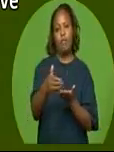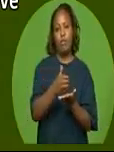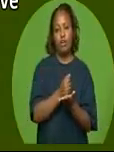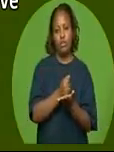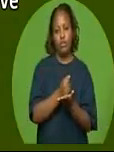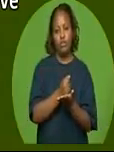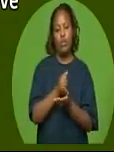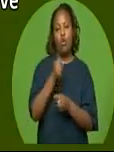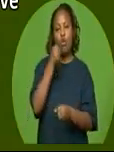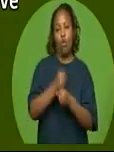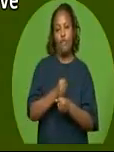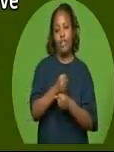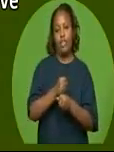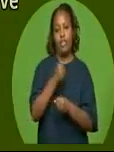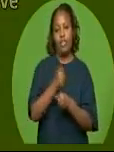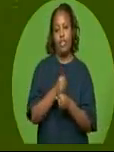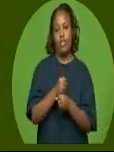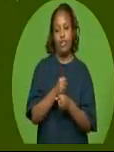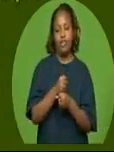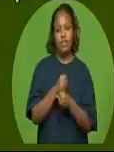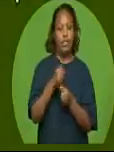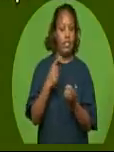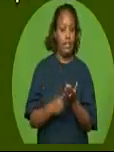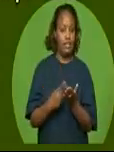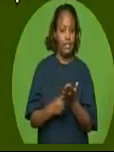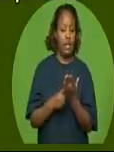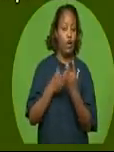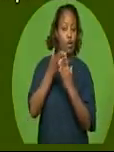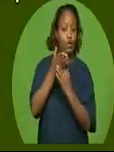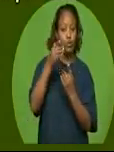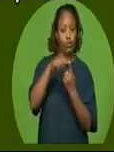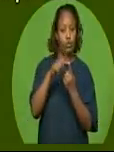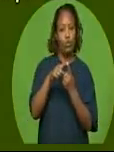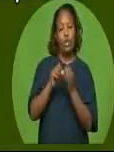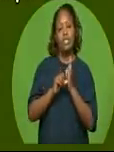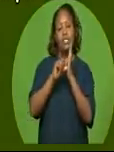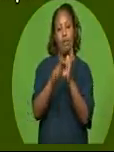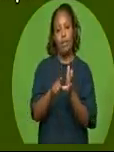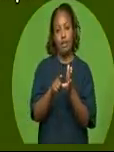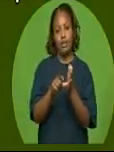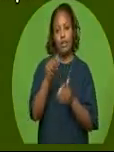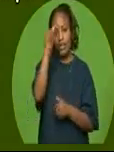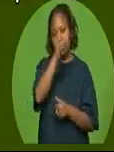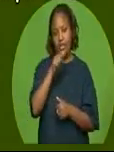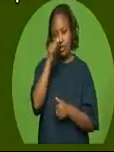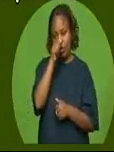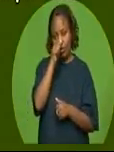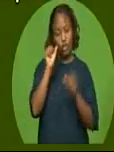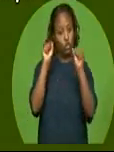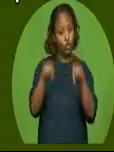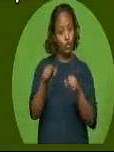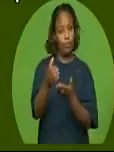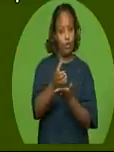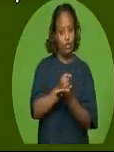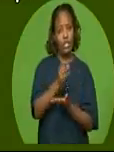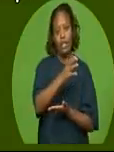in the production of coffee. Thus, according to the example,